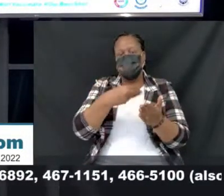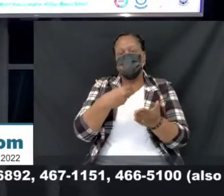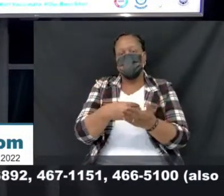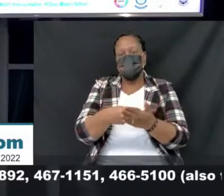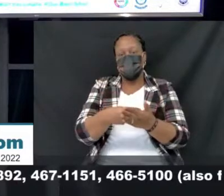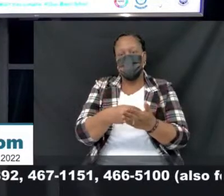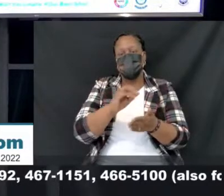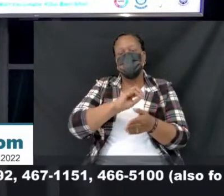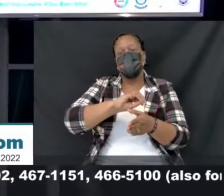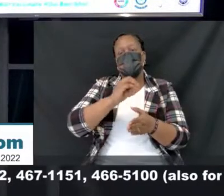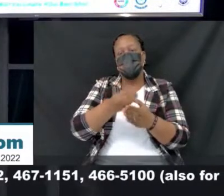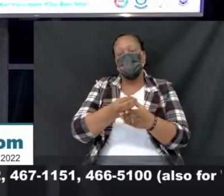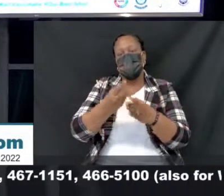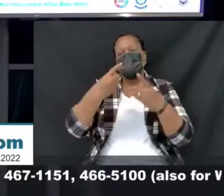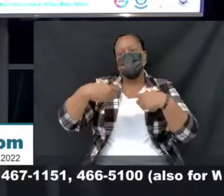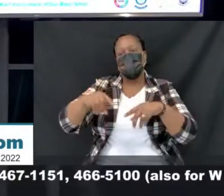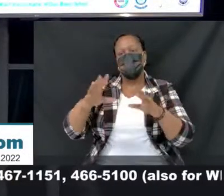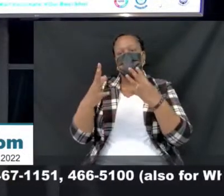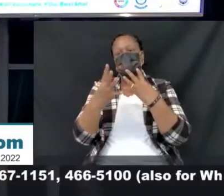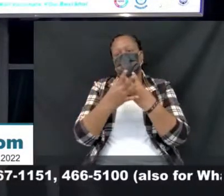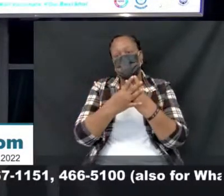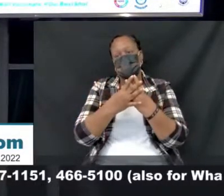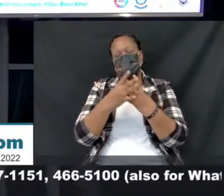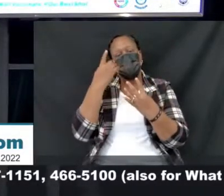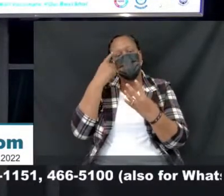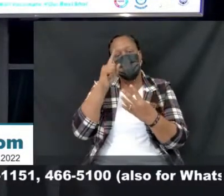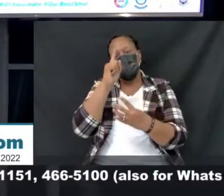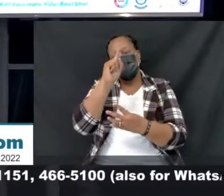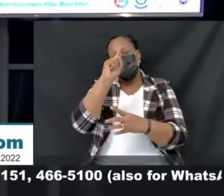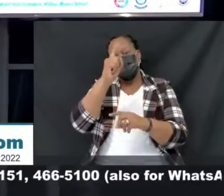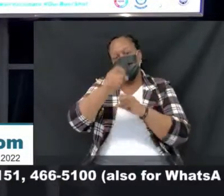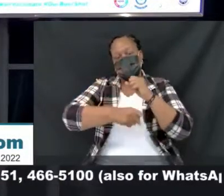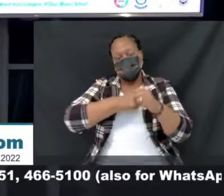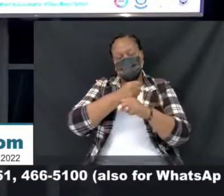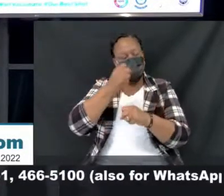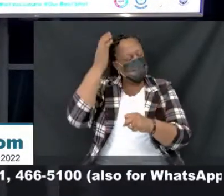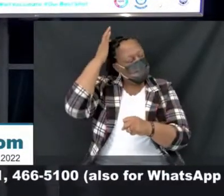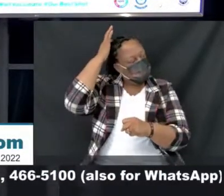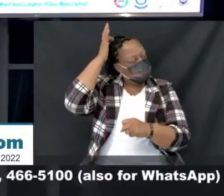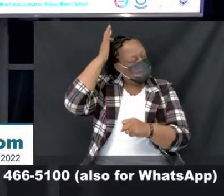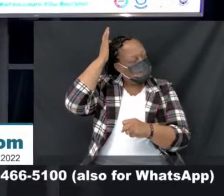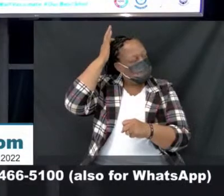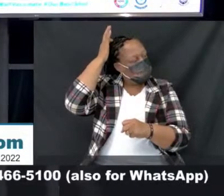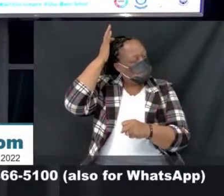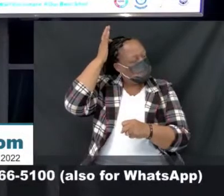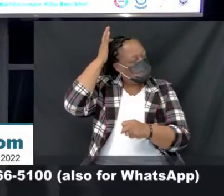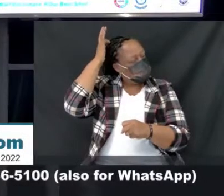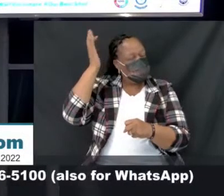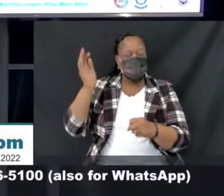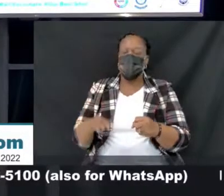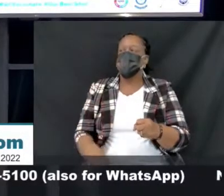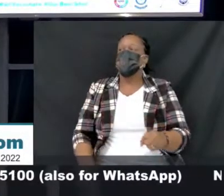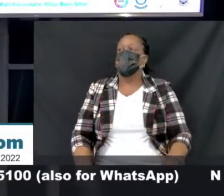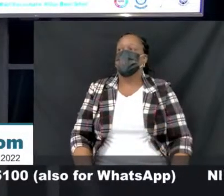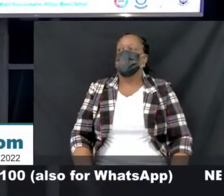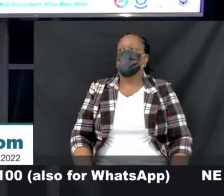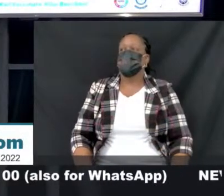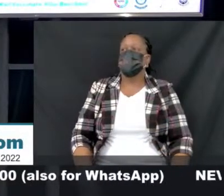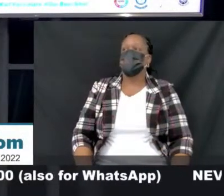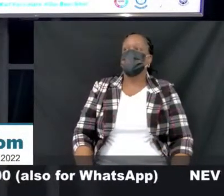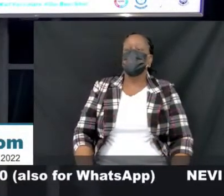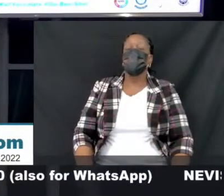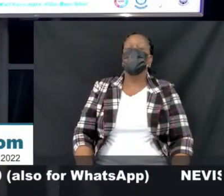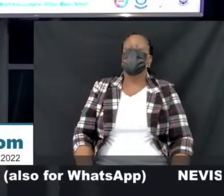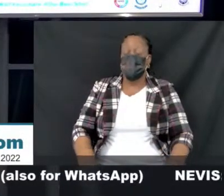for a term not exceeding 1 year. Bars and restaurants are permitted to conduct their normal